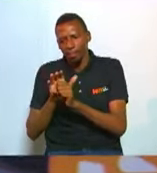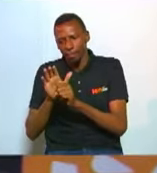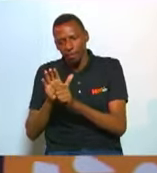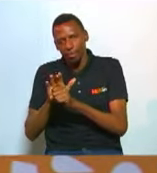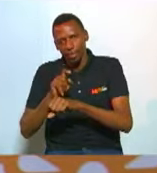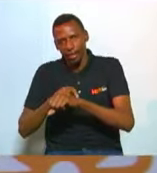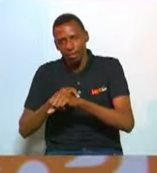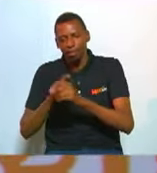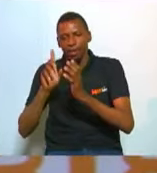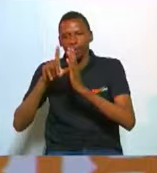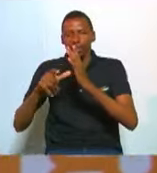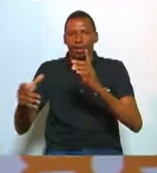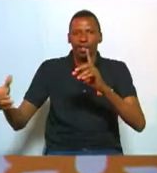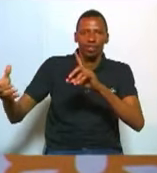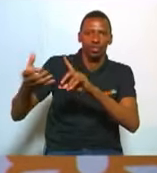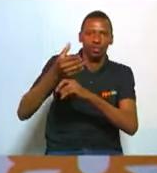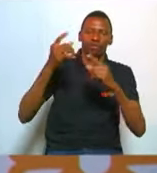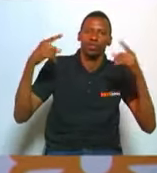Oh yes.